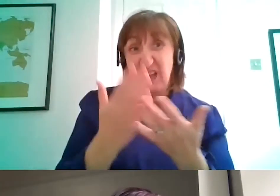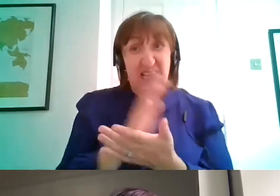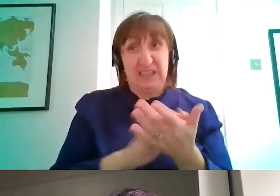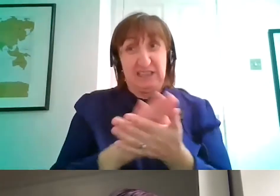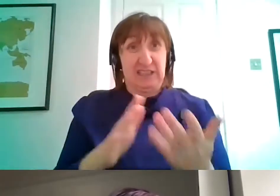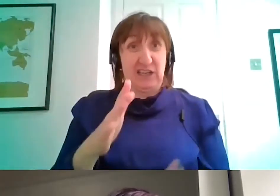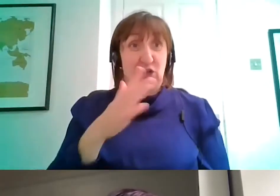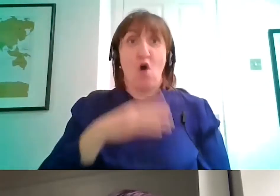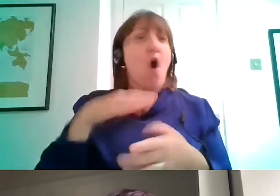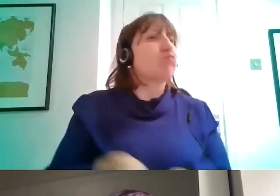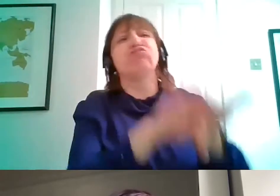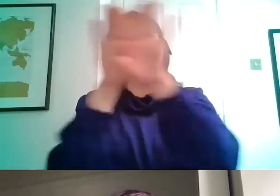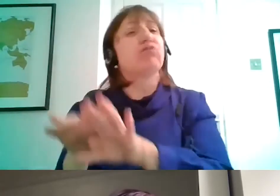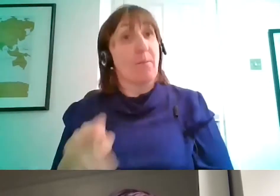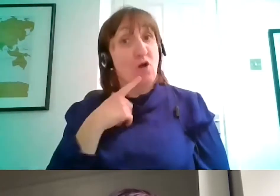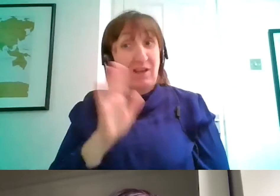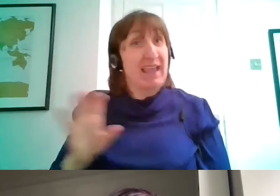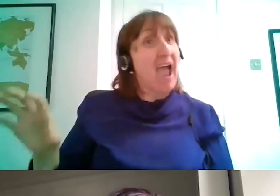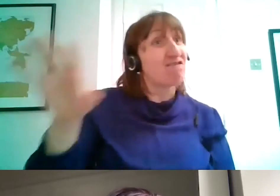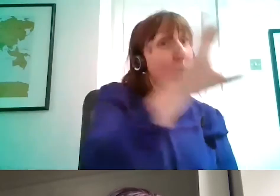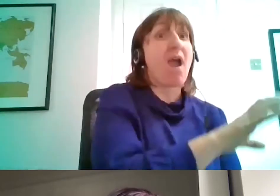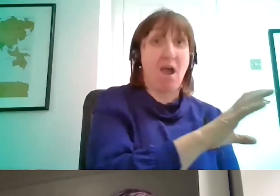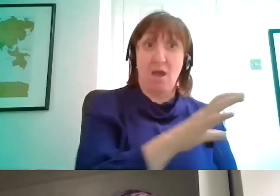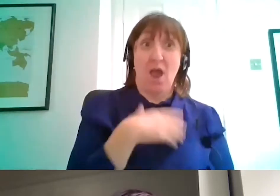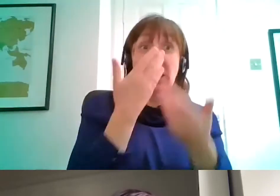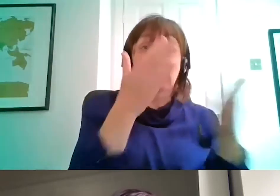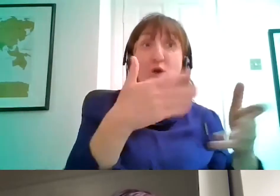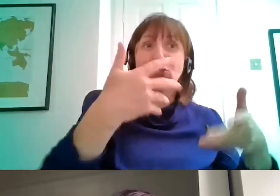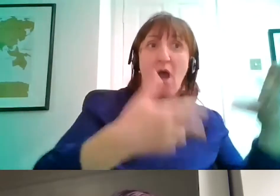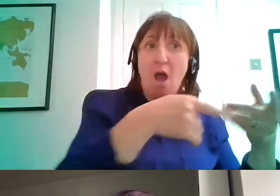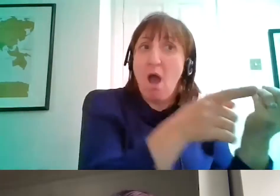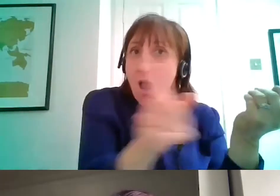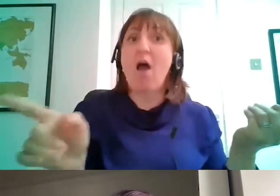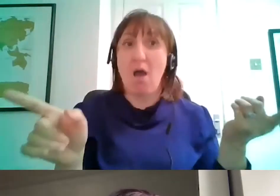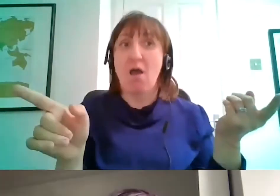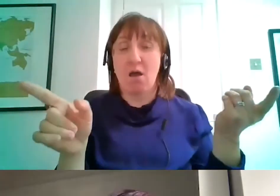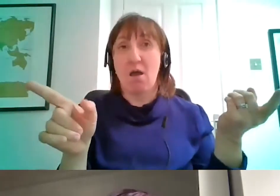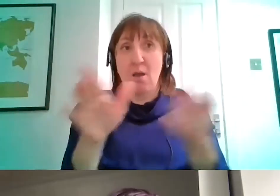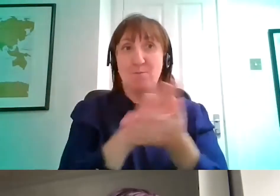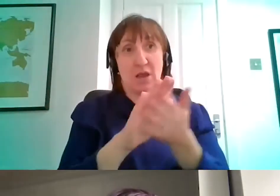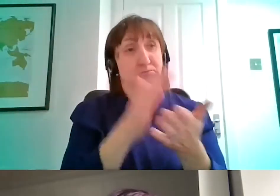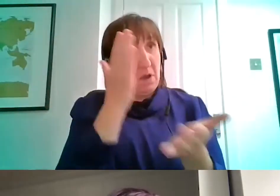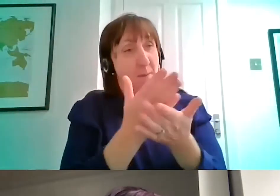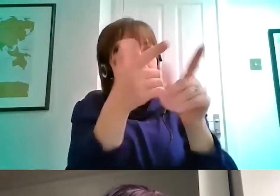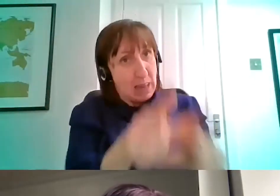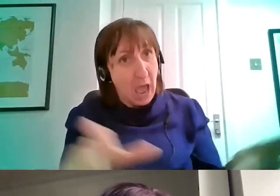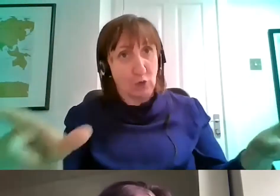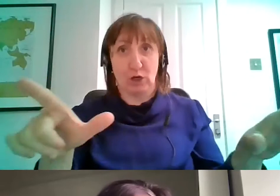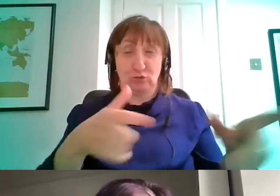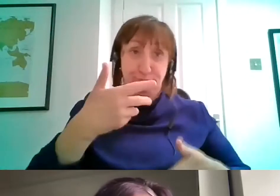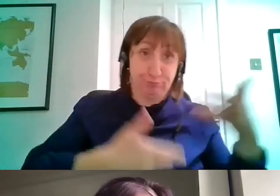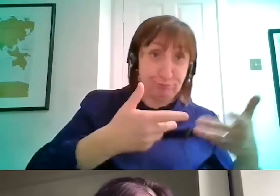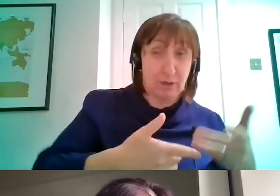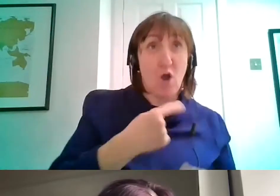sound too blanket, but really everywhere, the exposure that this is a language that is spoken by, I